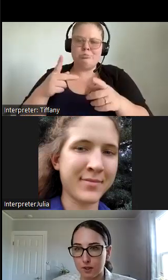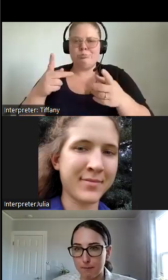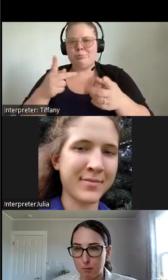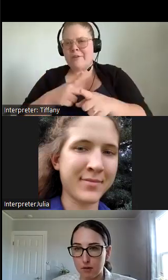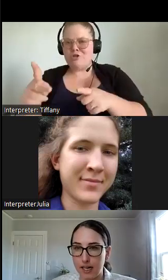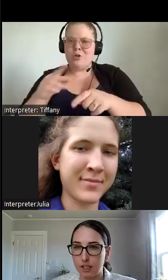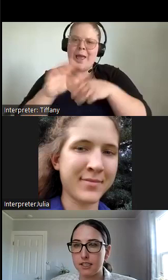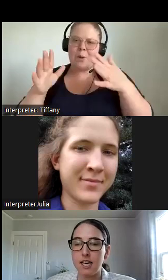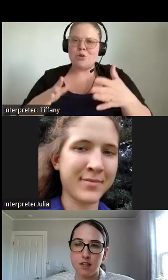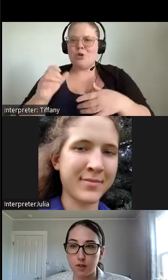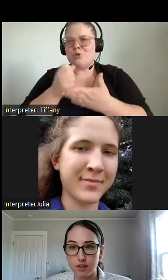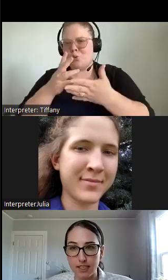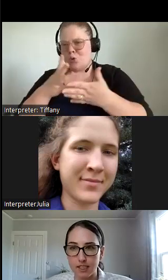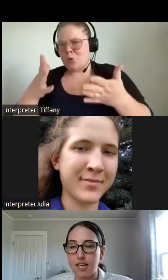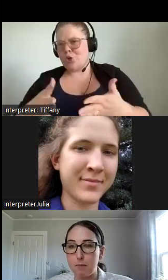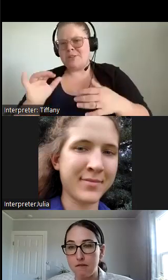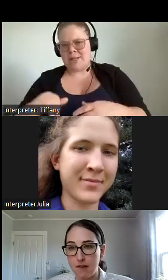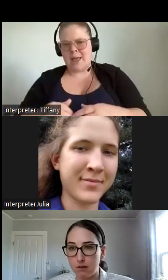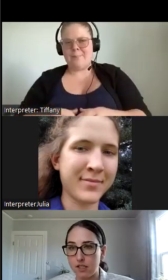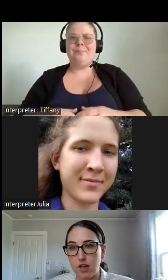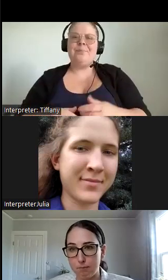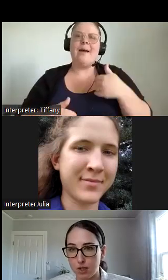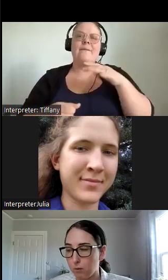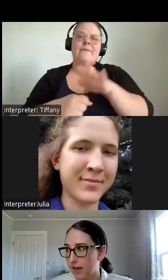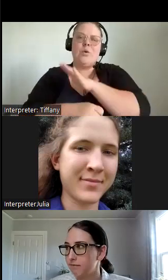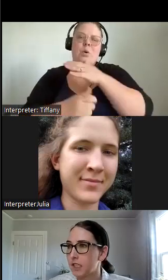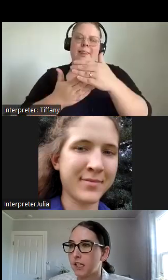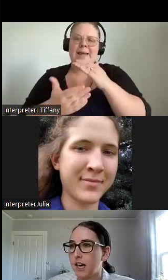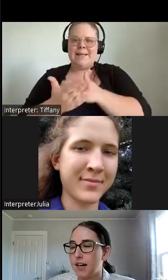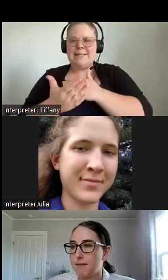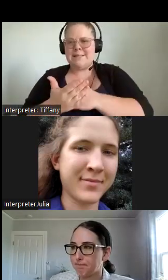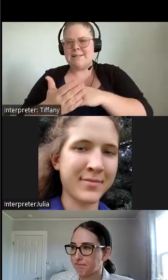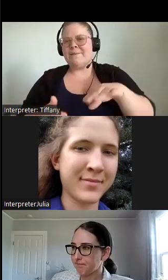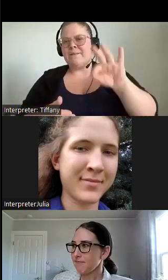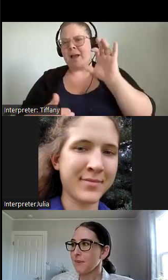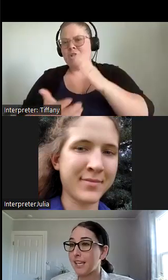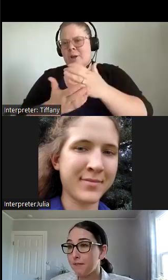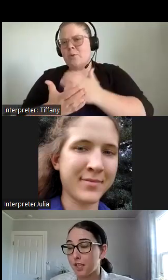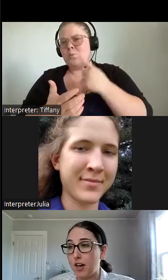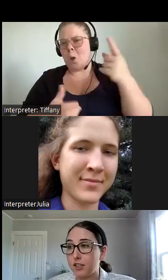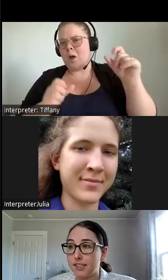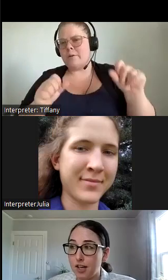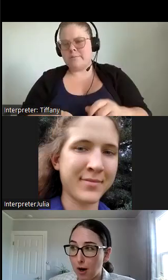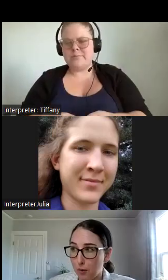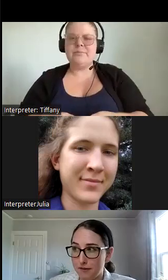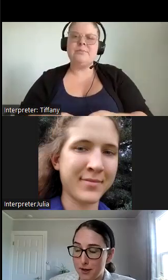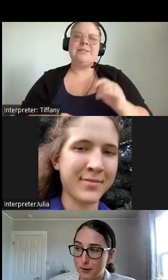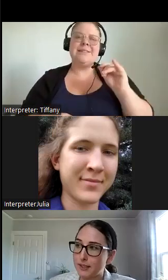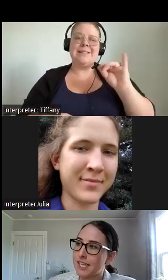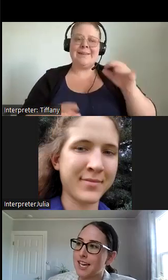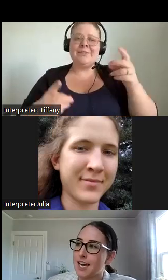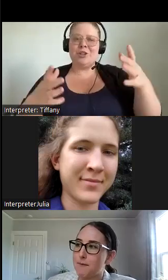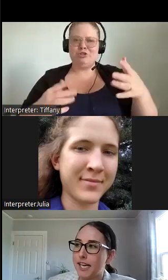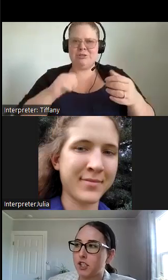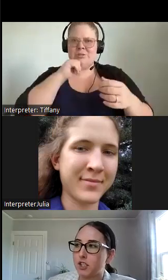workers, those types of providers. The full list can be found in Chapter 1. If the director is not one of